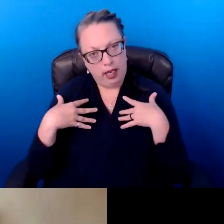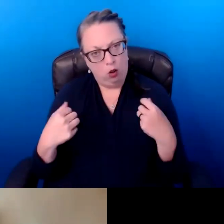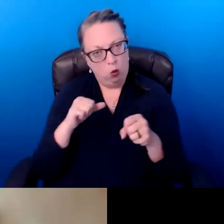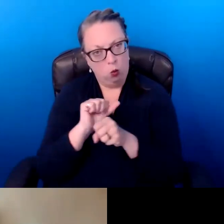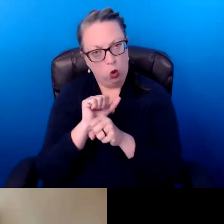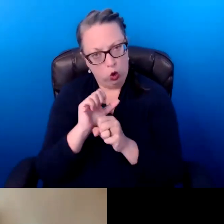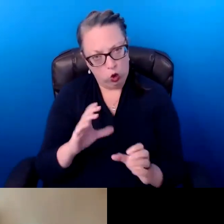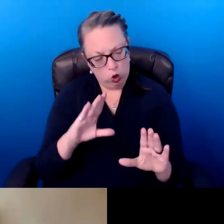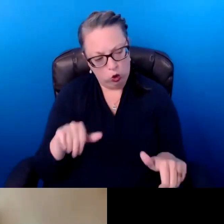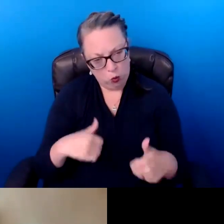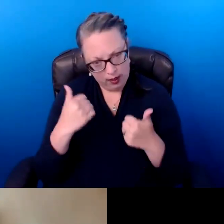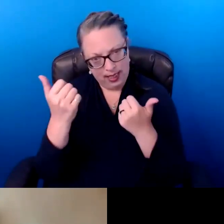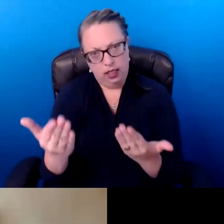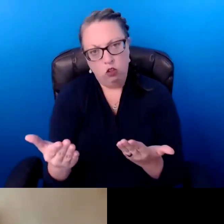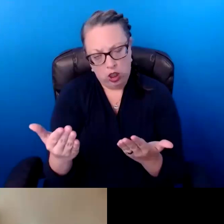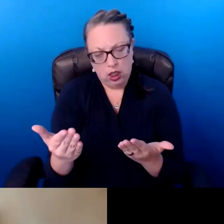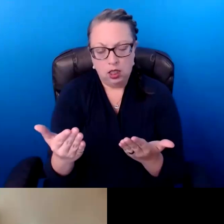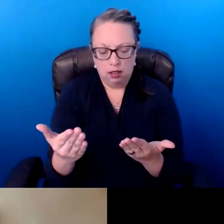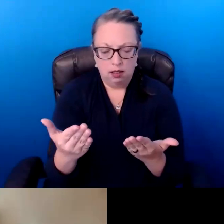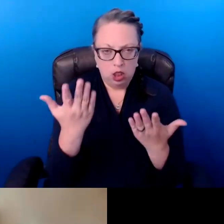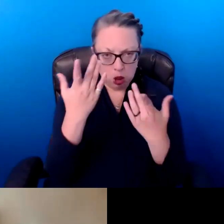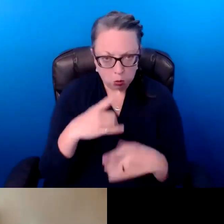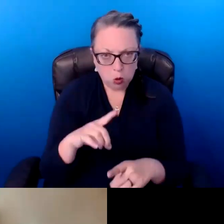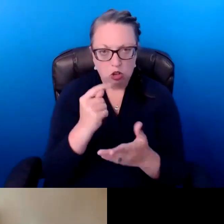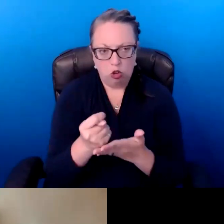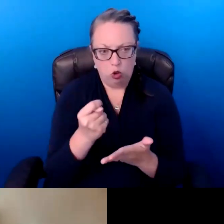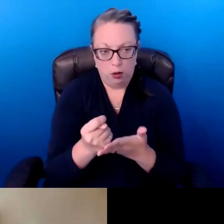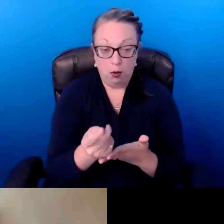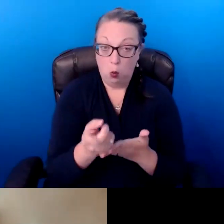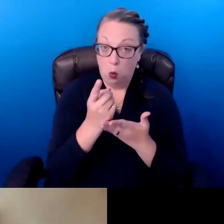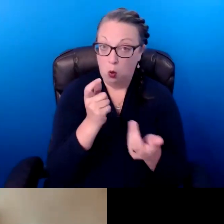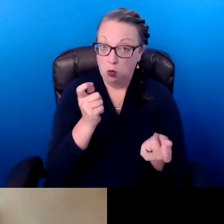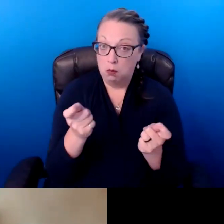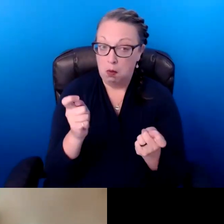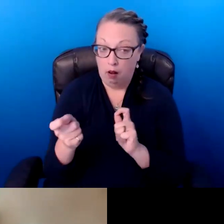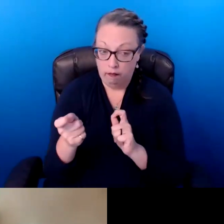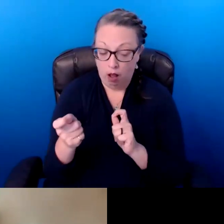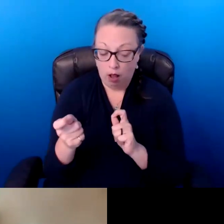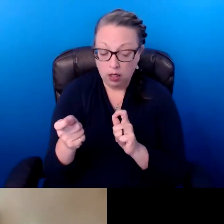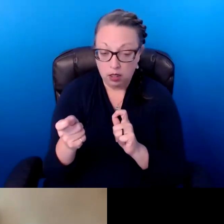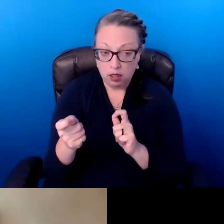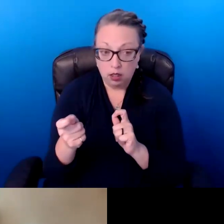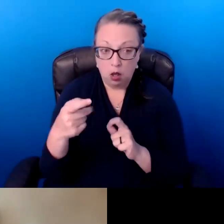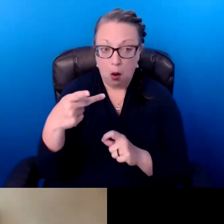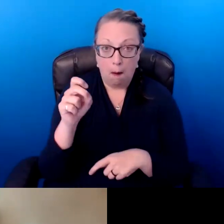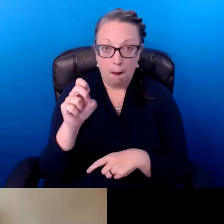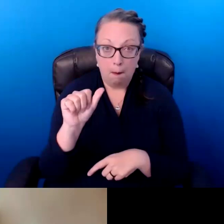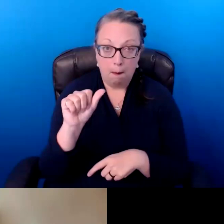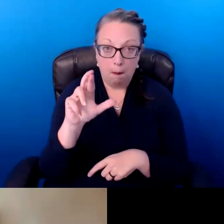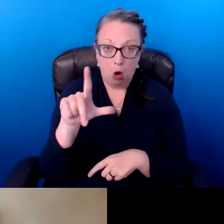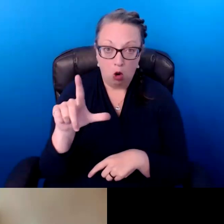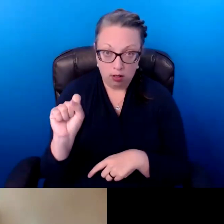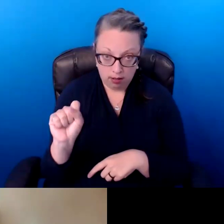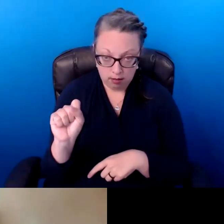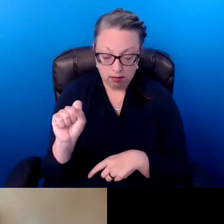are delivering depression treatment. One was modified pearls. We modified pearls, and